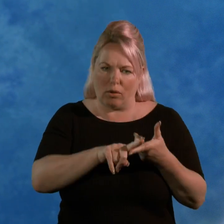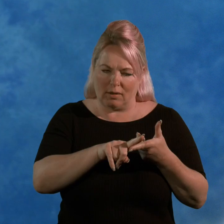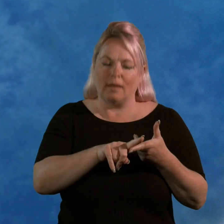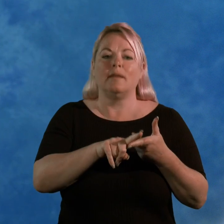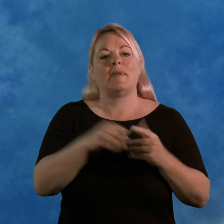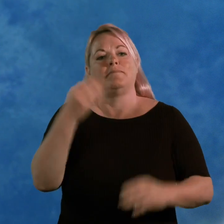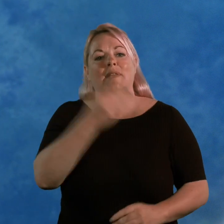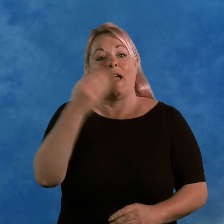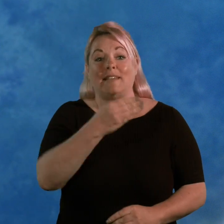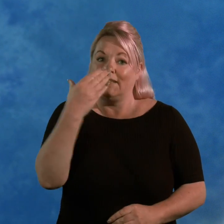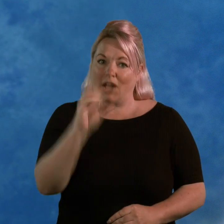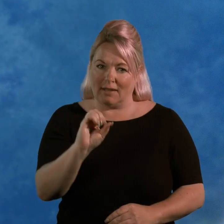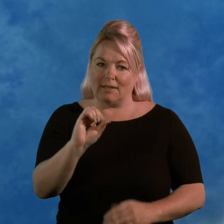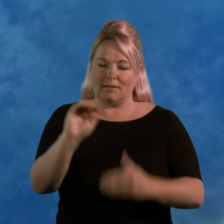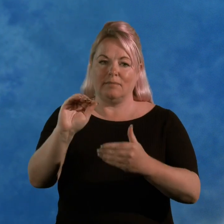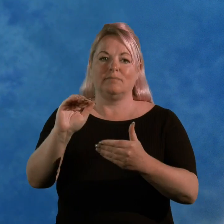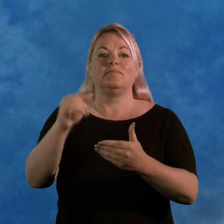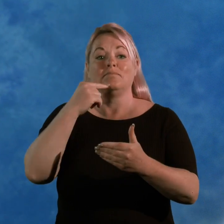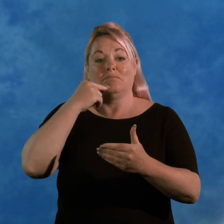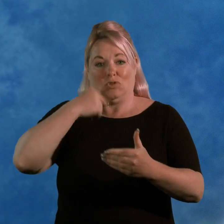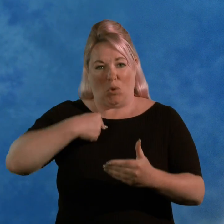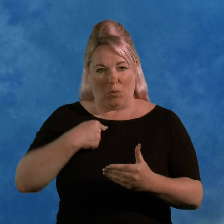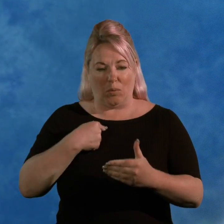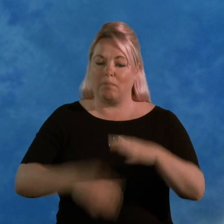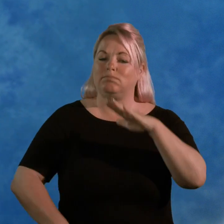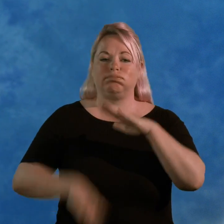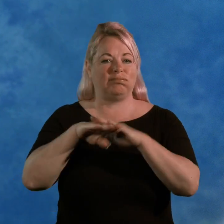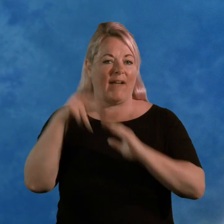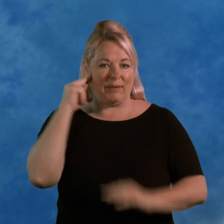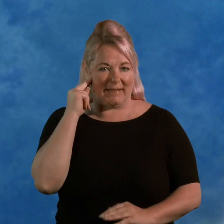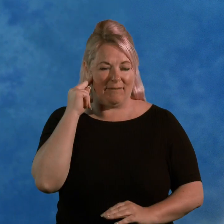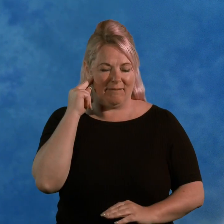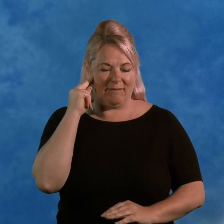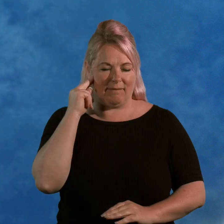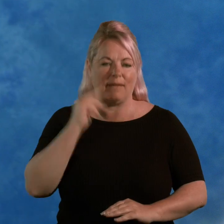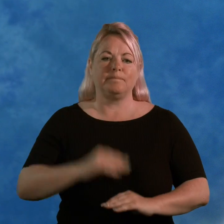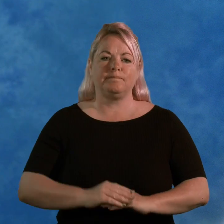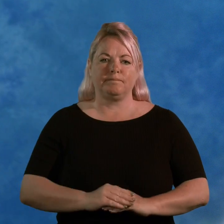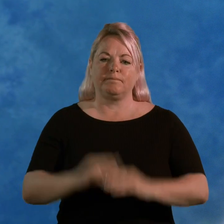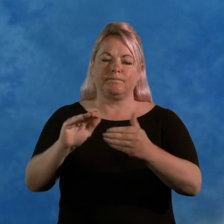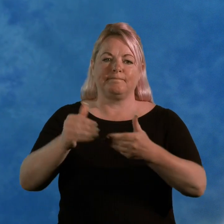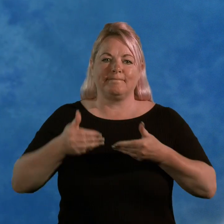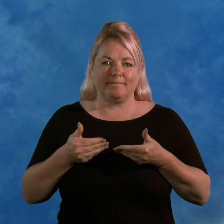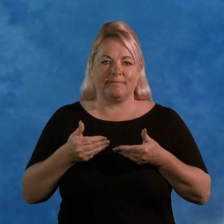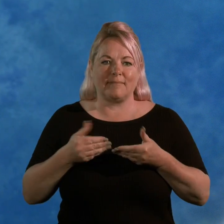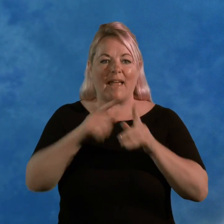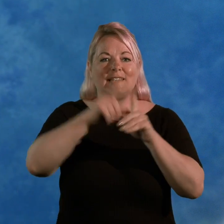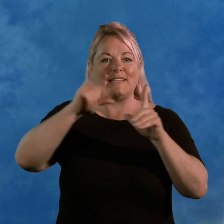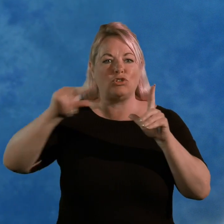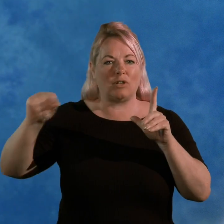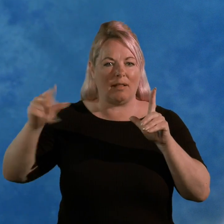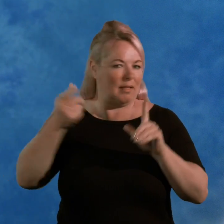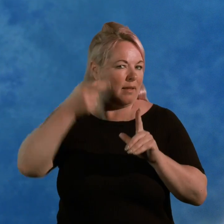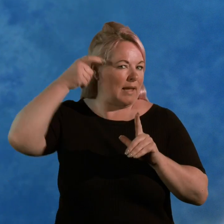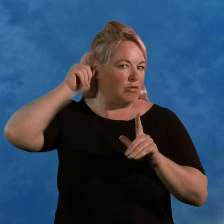in the 90s, I was pronounced profoundly deaf, and I was fitted with digital